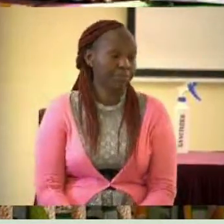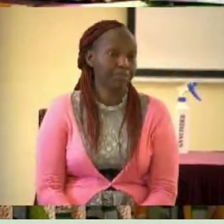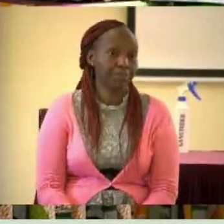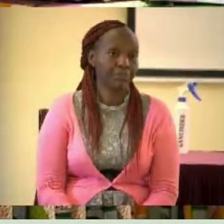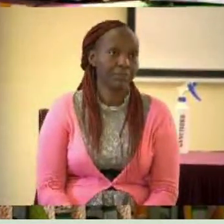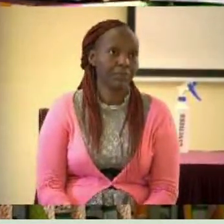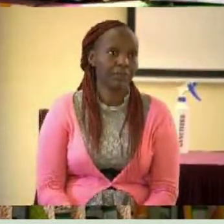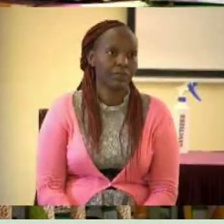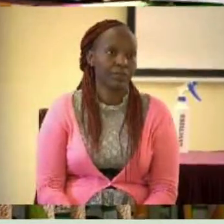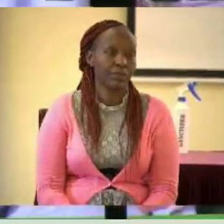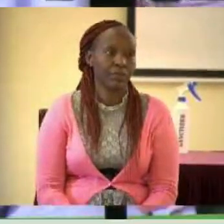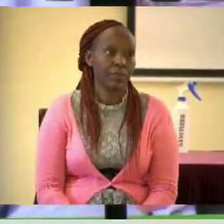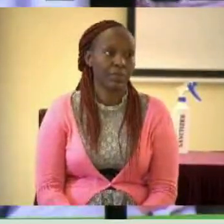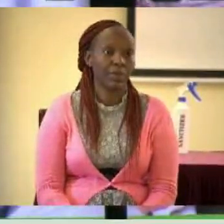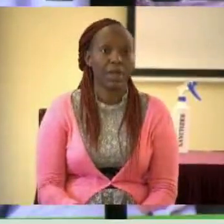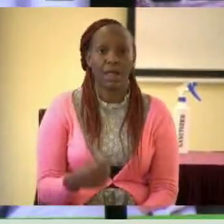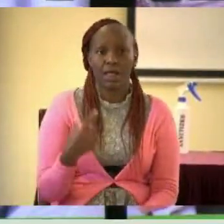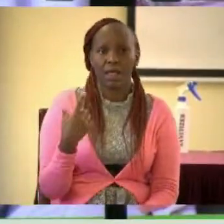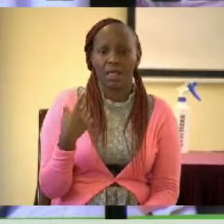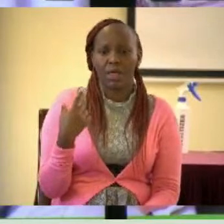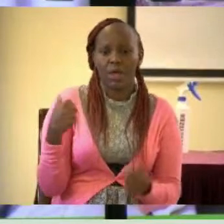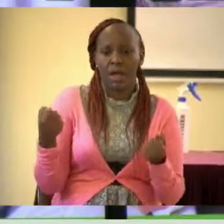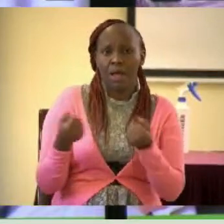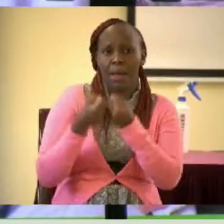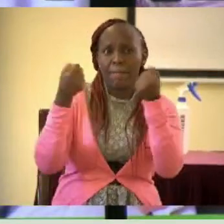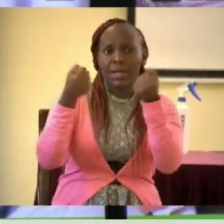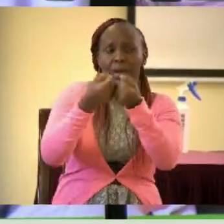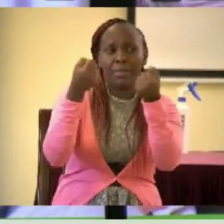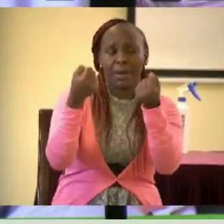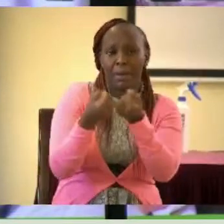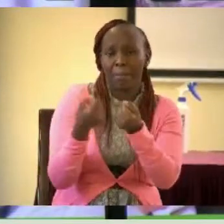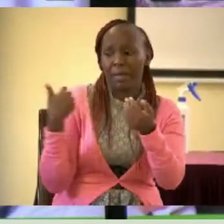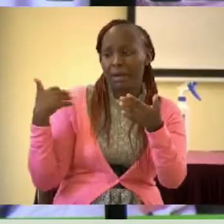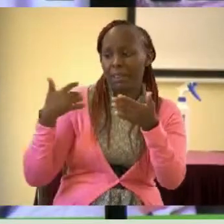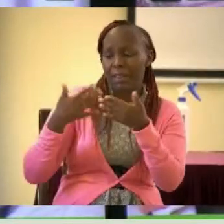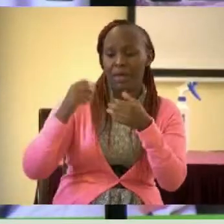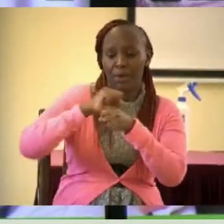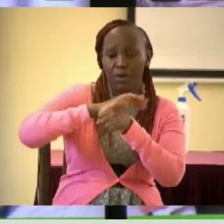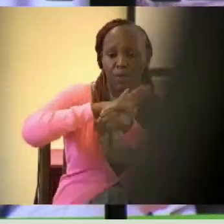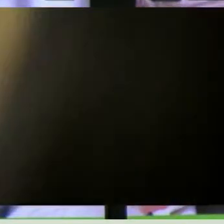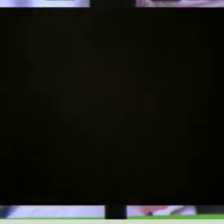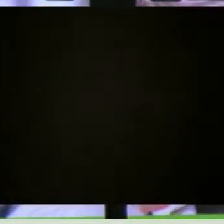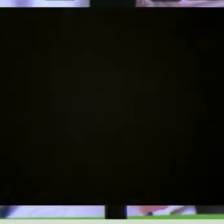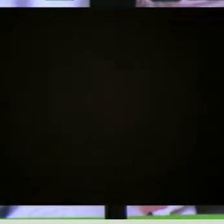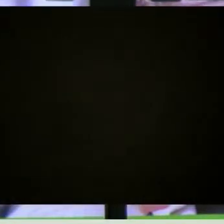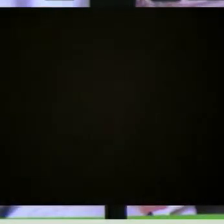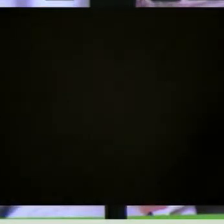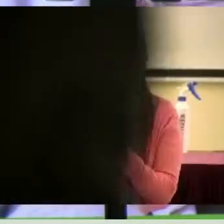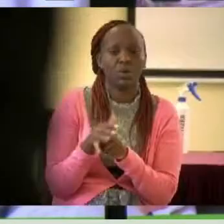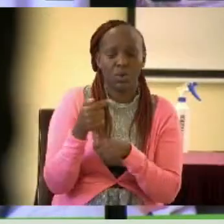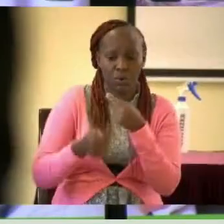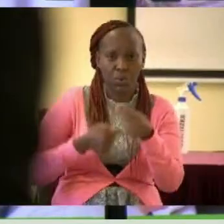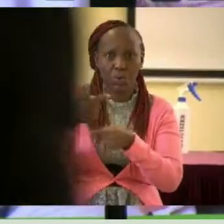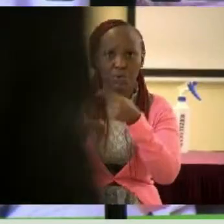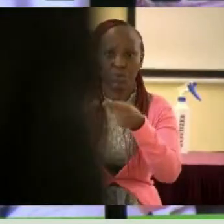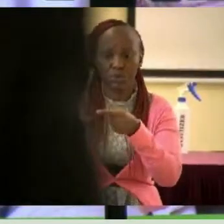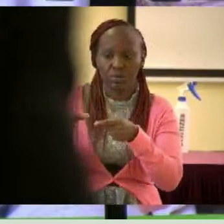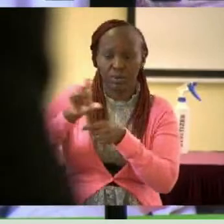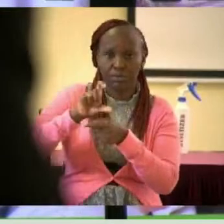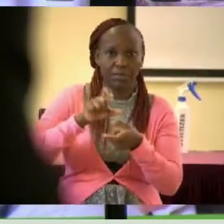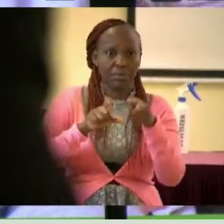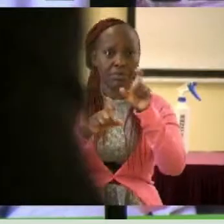The occurrences, or recent occurrences such as COVID-19 pandemic, continue to